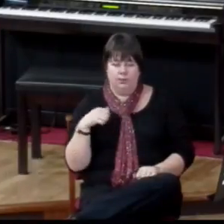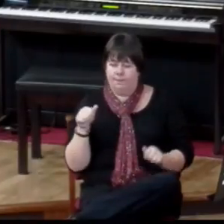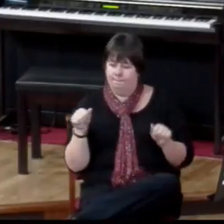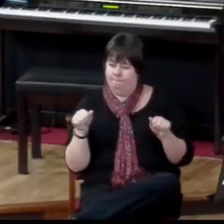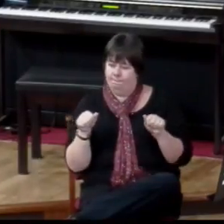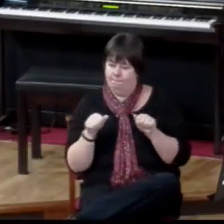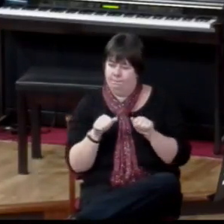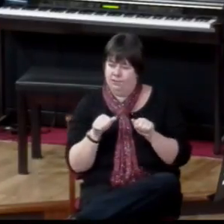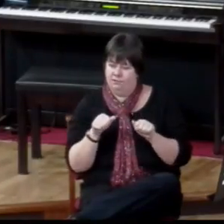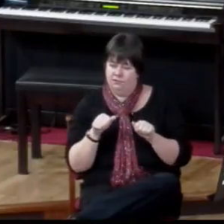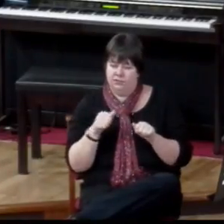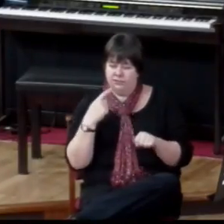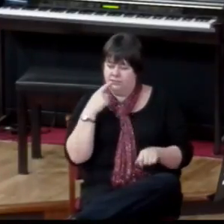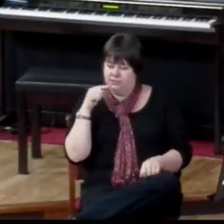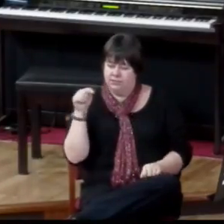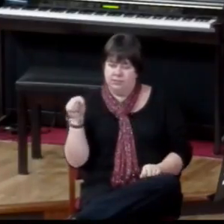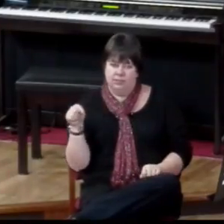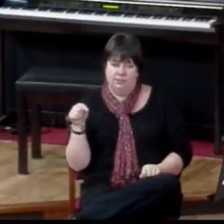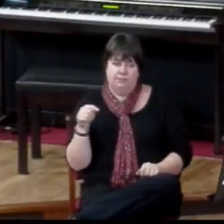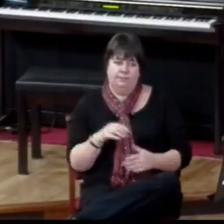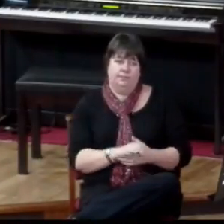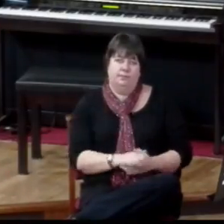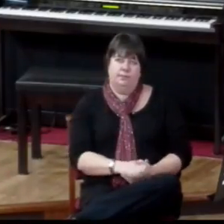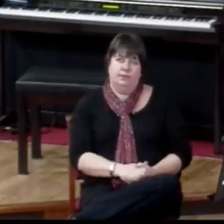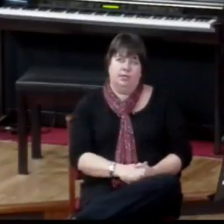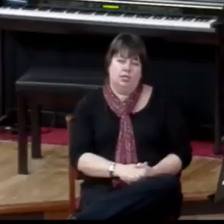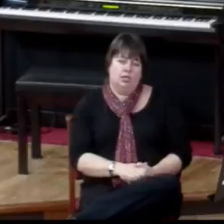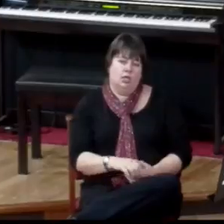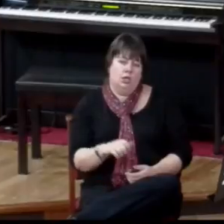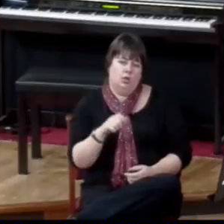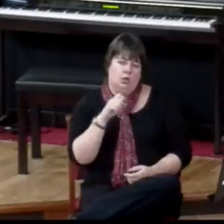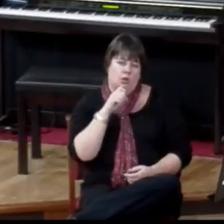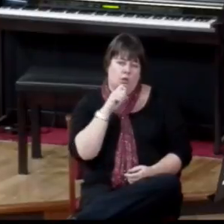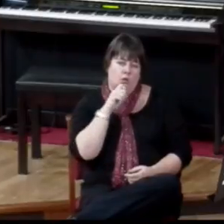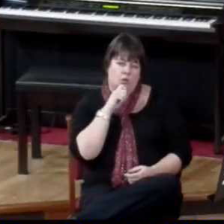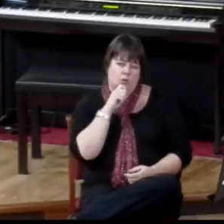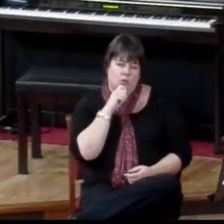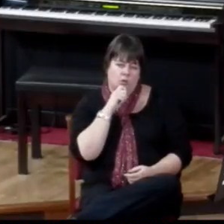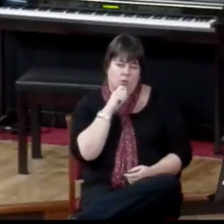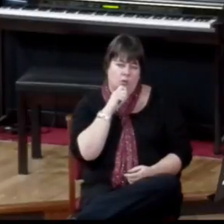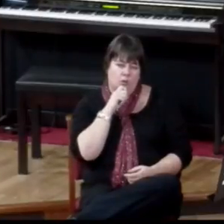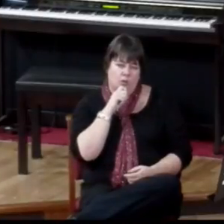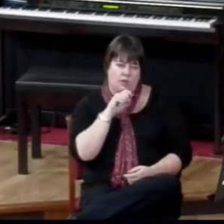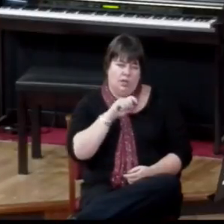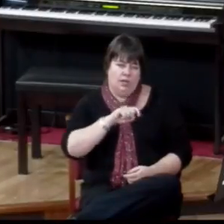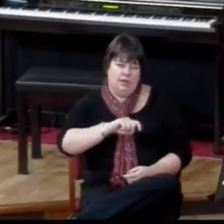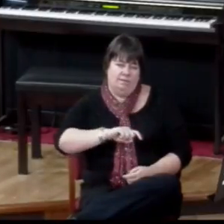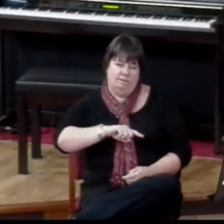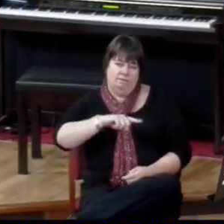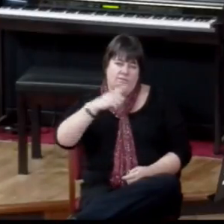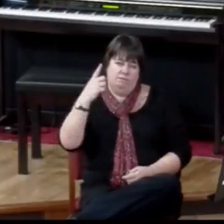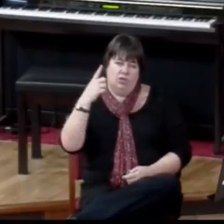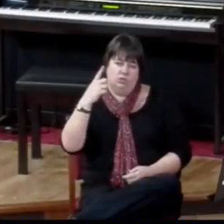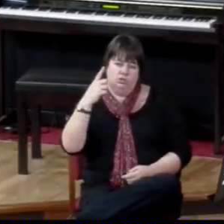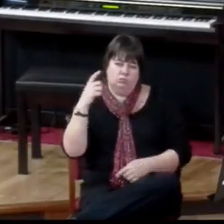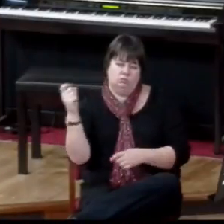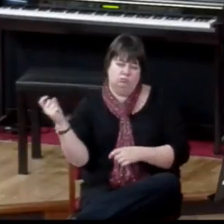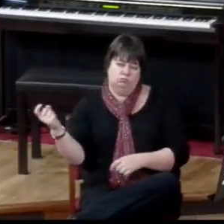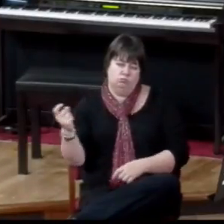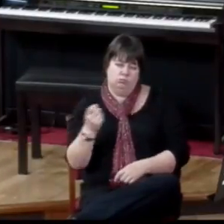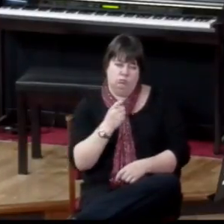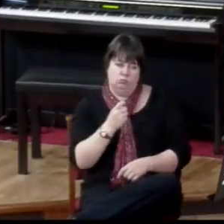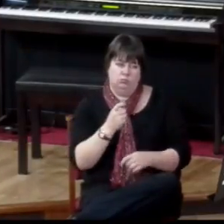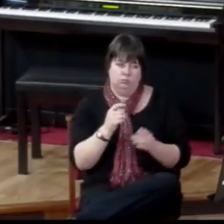briefly say to those around you, who was it that first introduced you to the